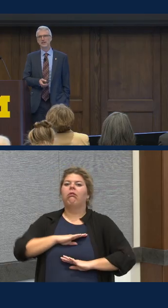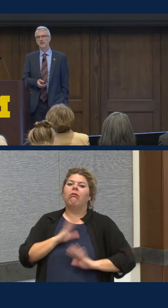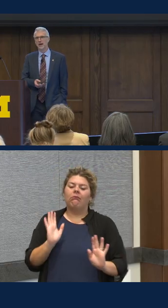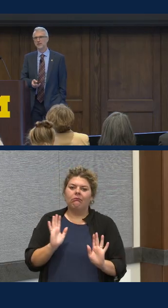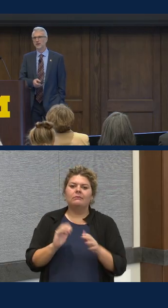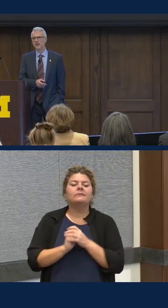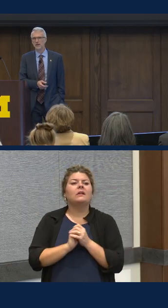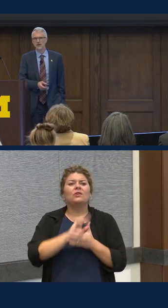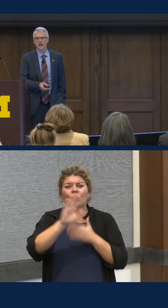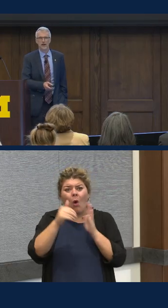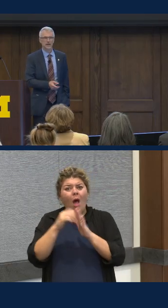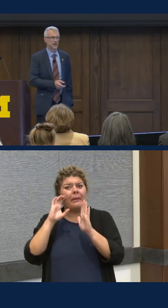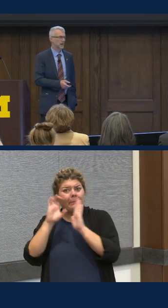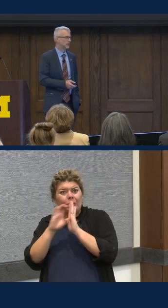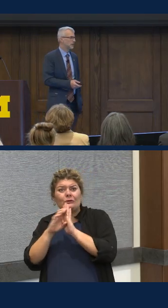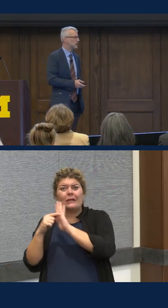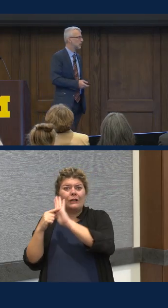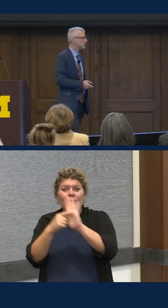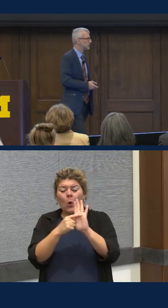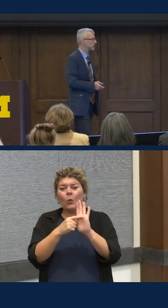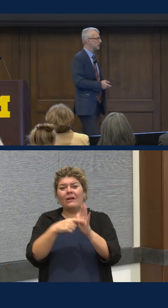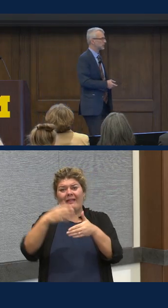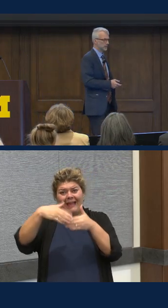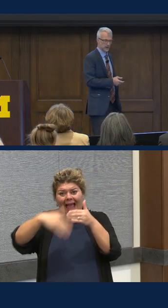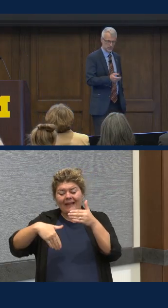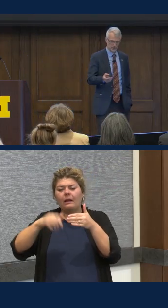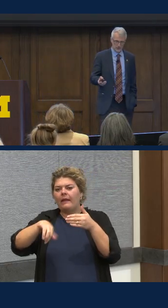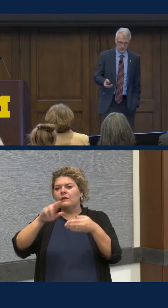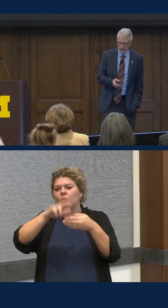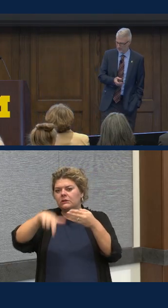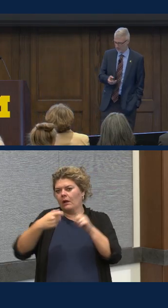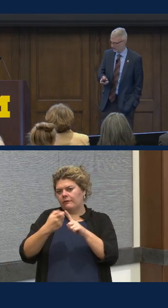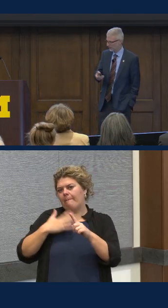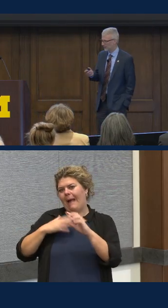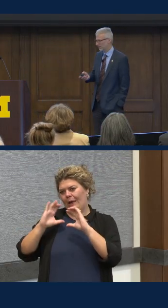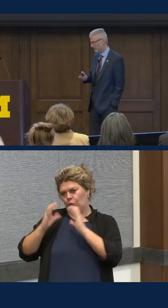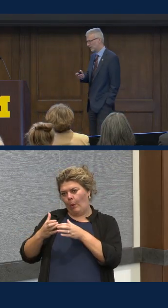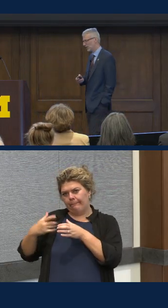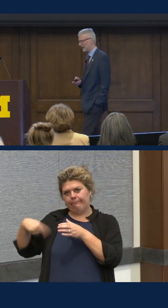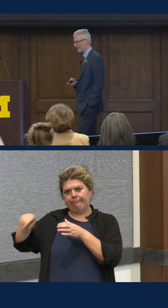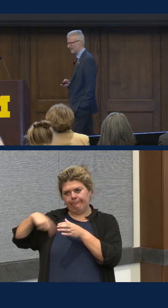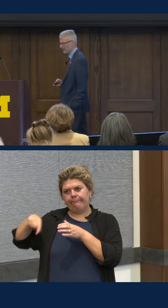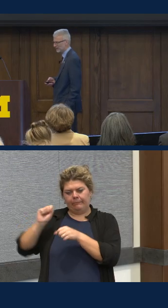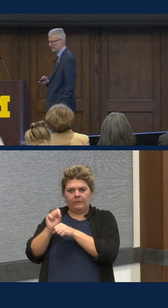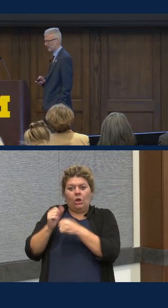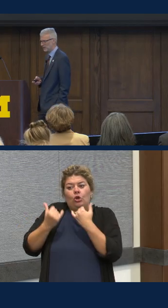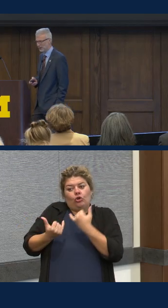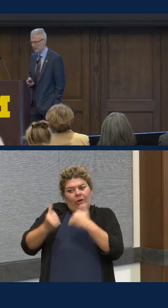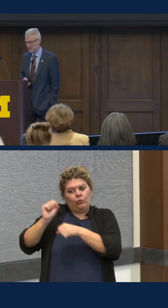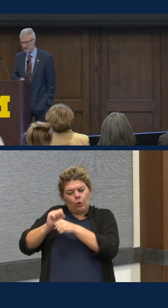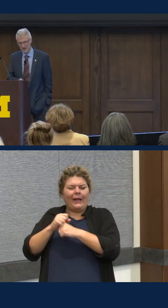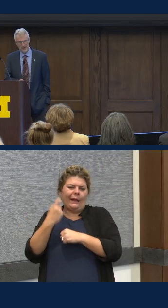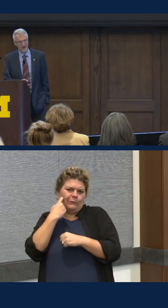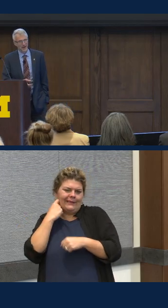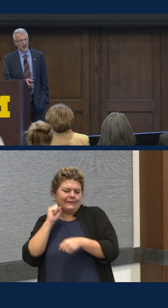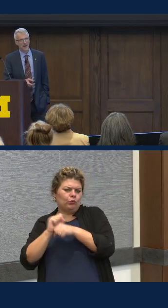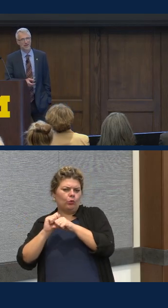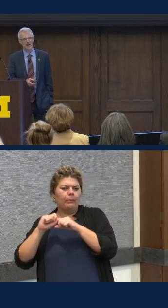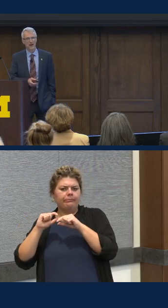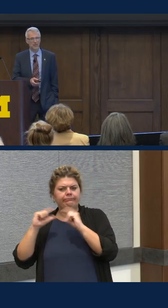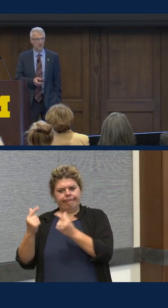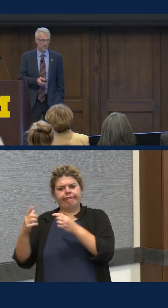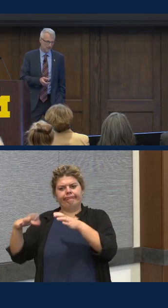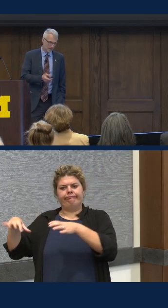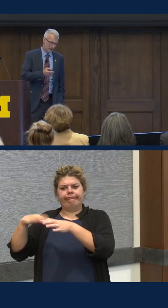the images that I've shown you here today at the end, those are results from my groups, from my current and recent group members,